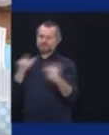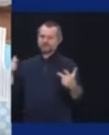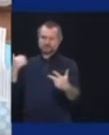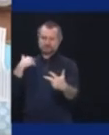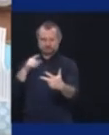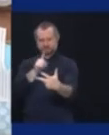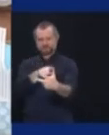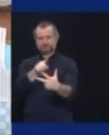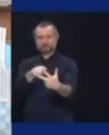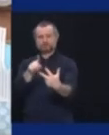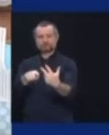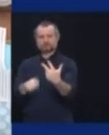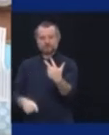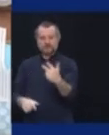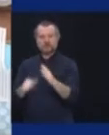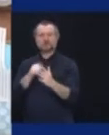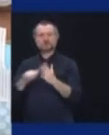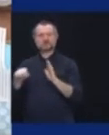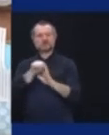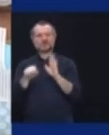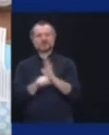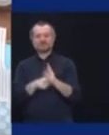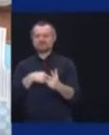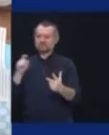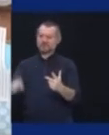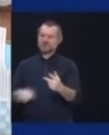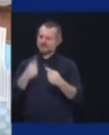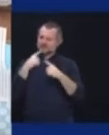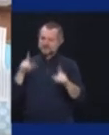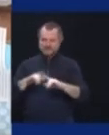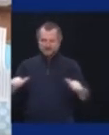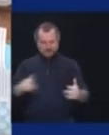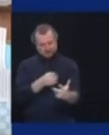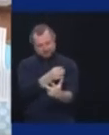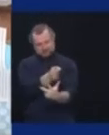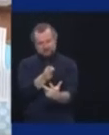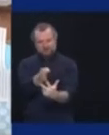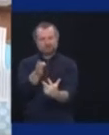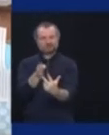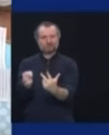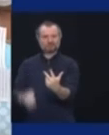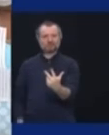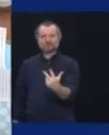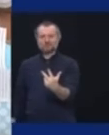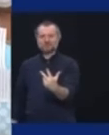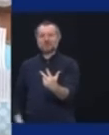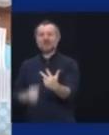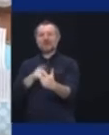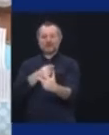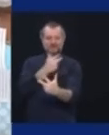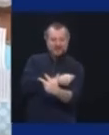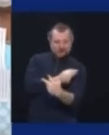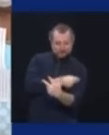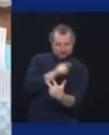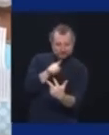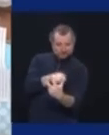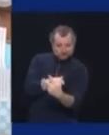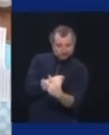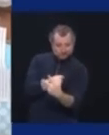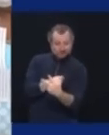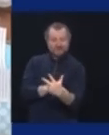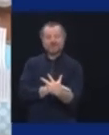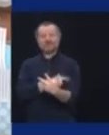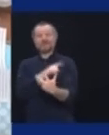state must complete simultaneously. First is the vaccination.